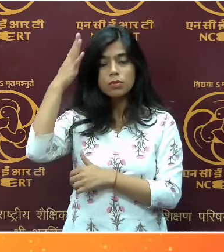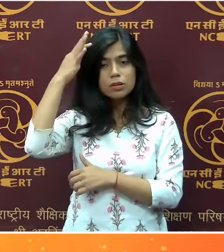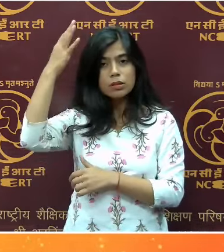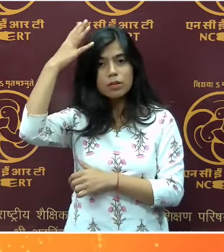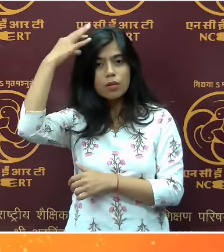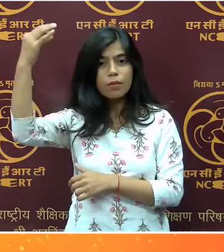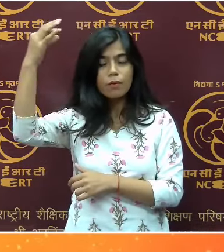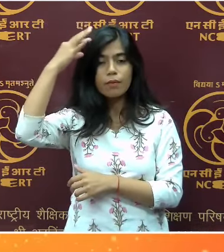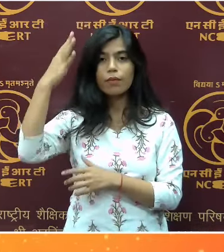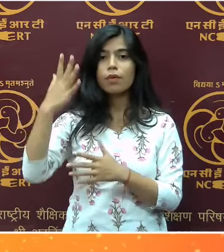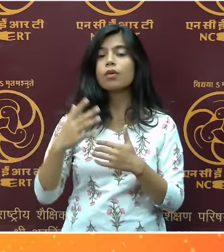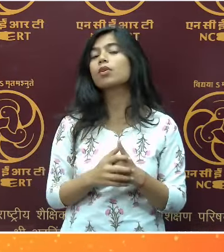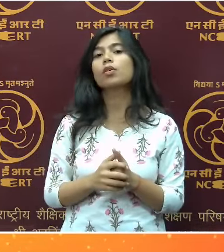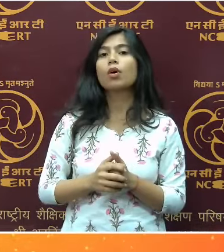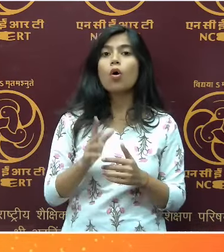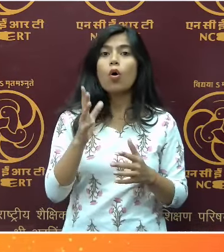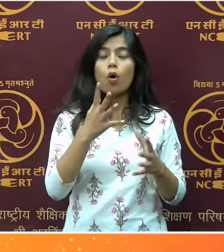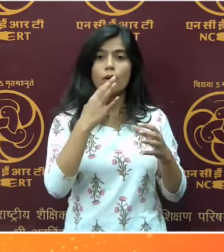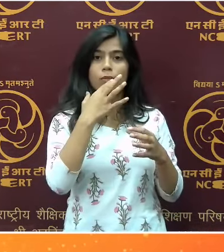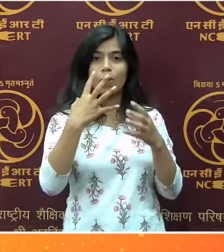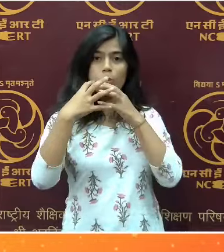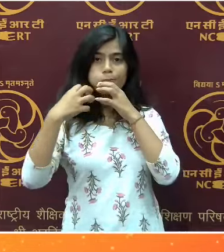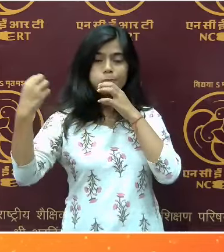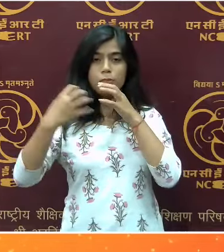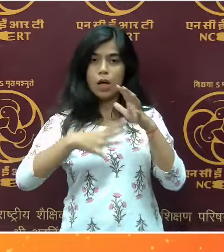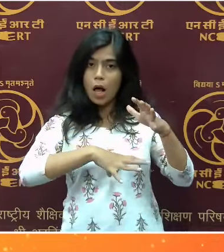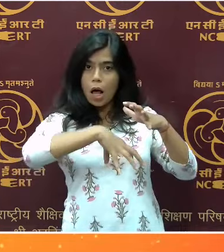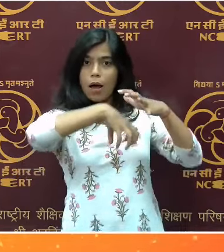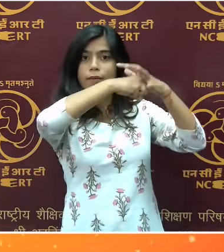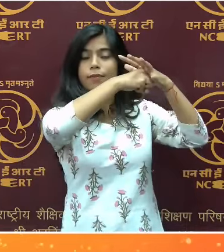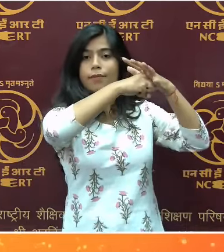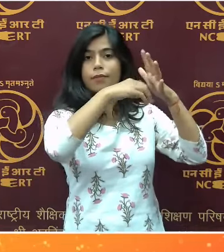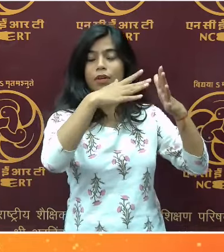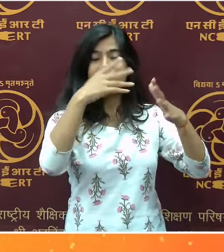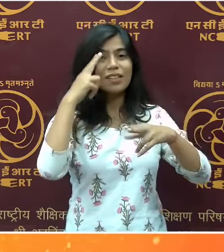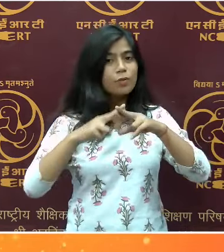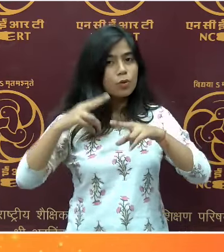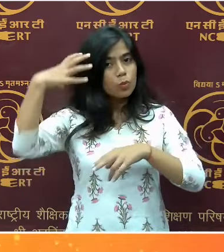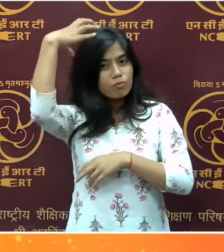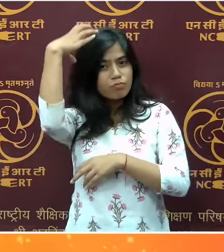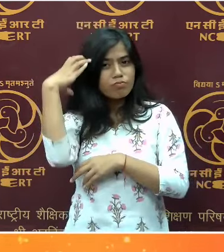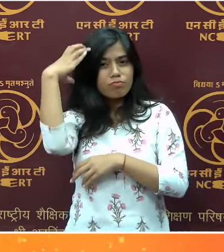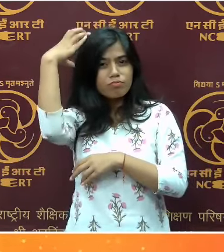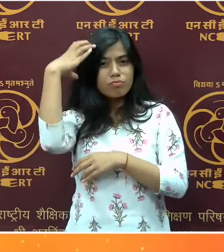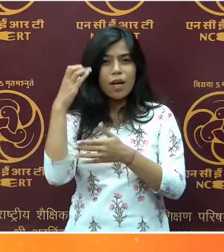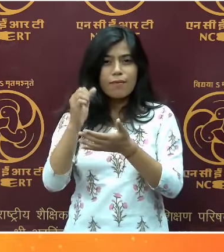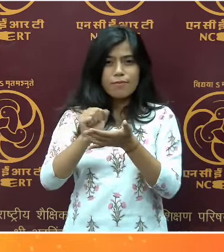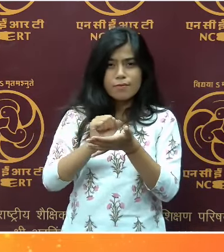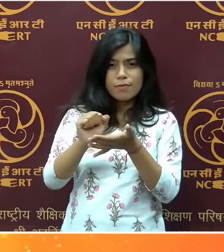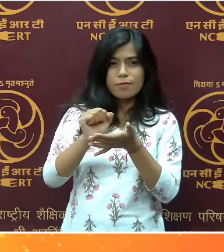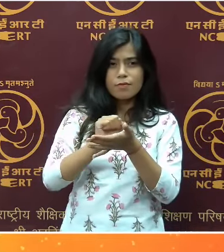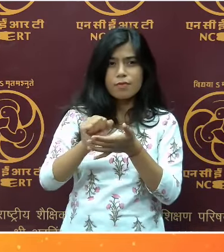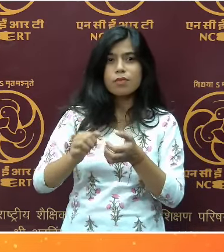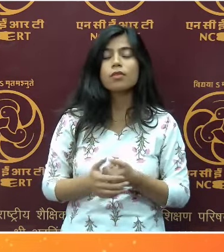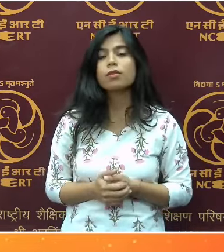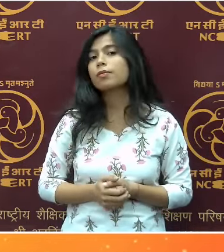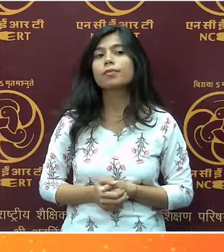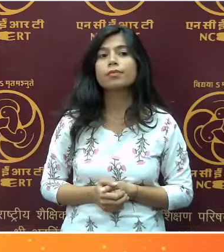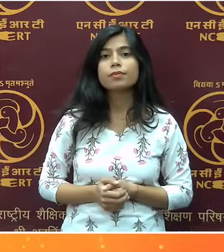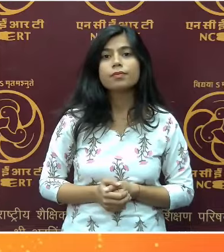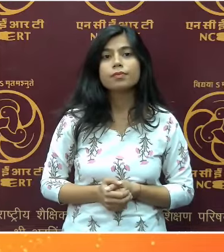to gain the electron. So, after rubbing, if you analyze the charges present in balloon and